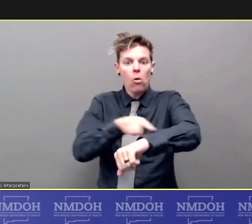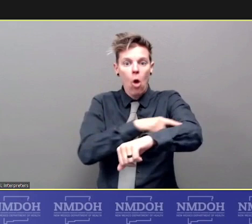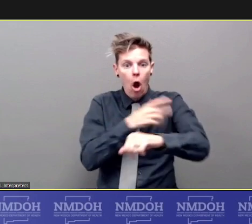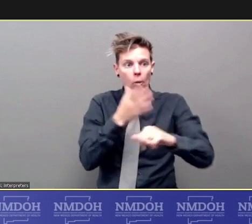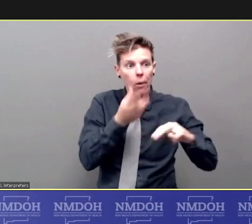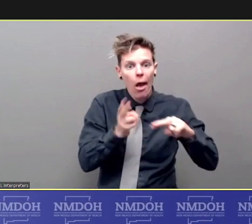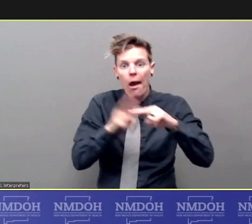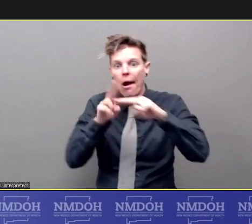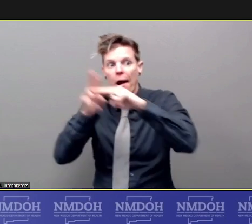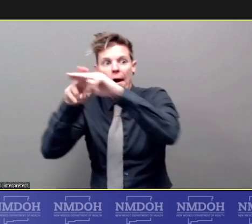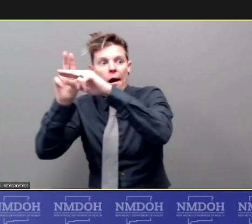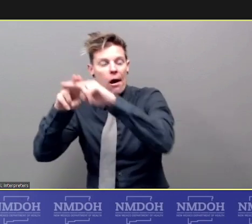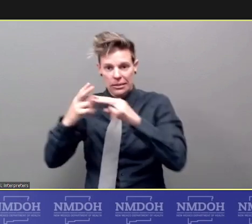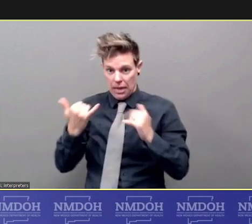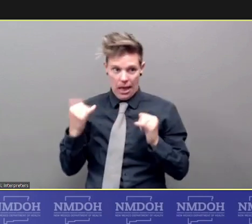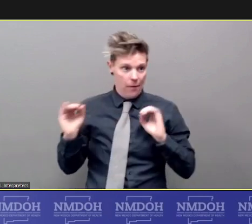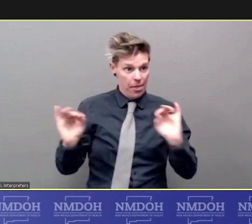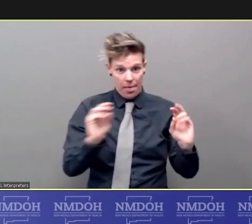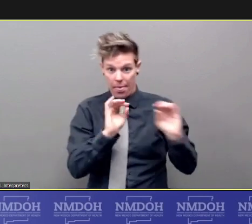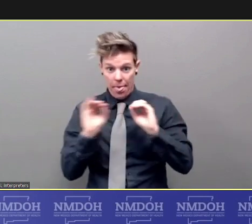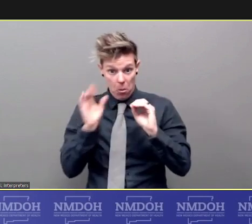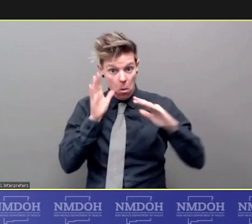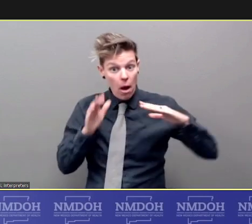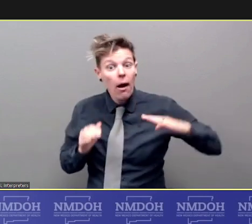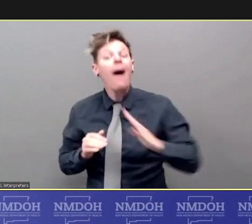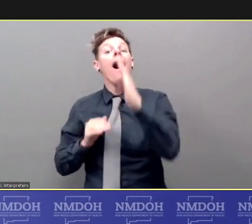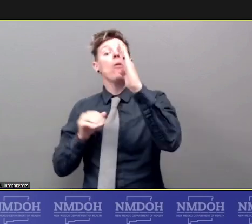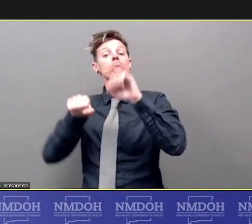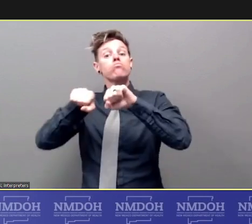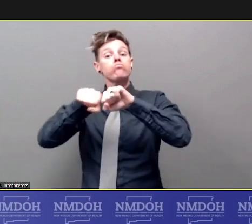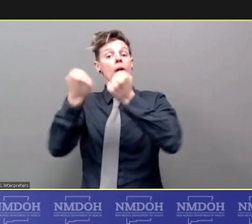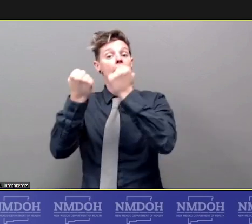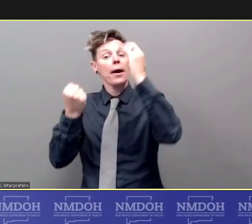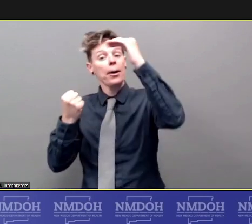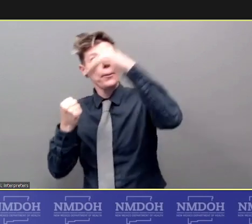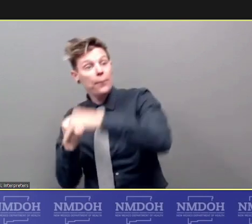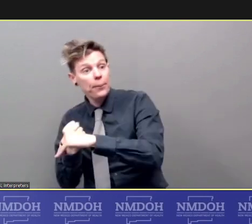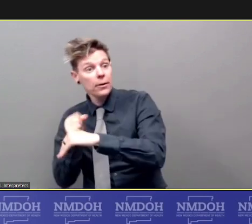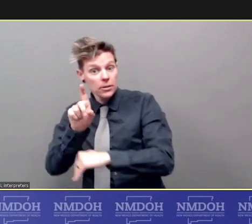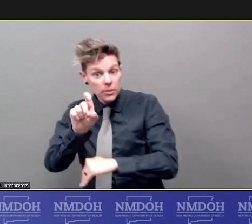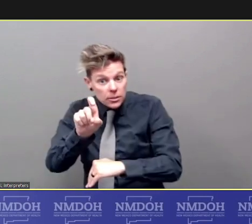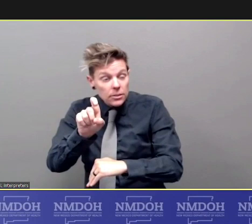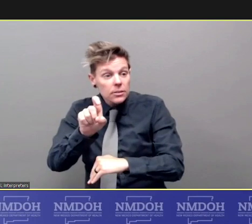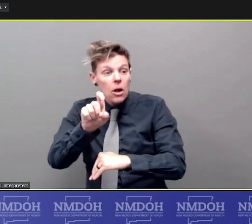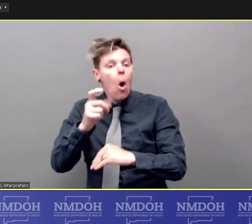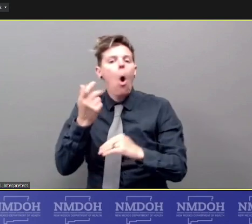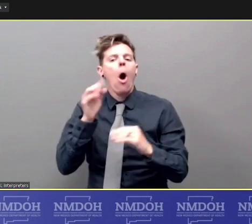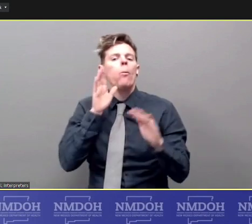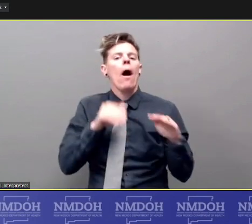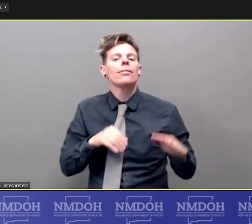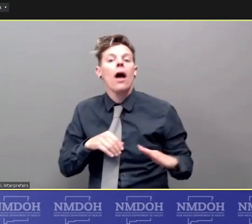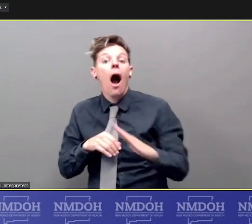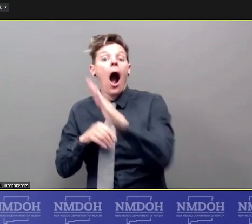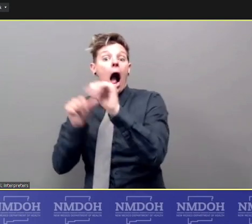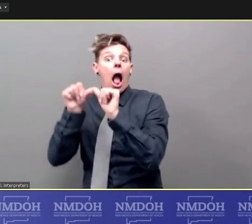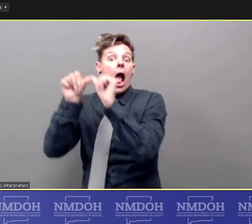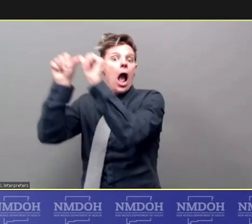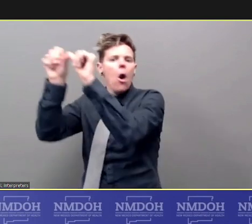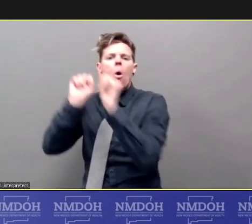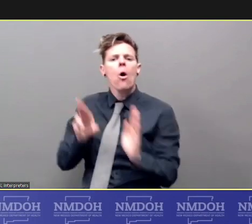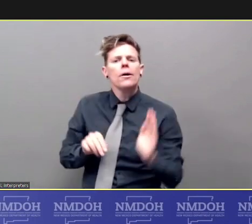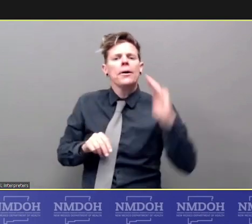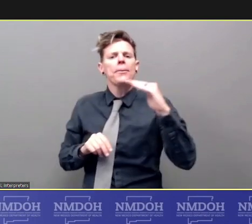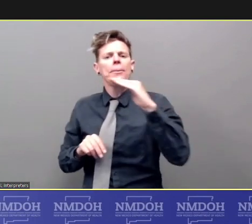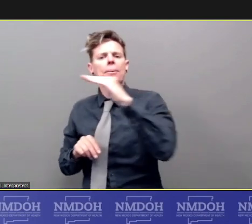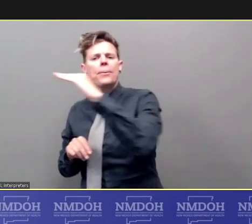of will it peter out and we're just early on and then it'll flatten out, or do people expect it to continue to grow through the